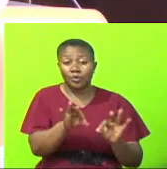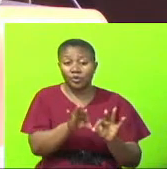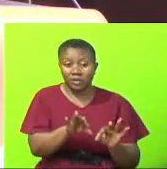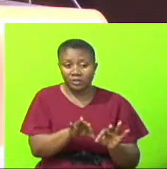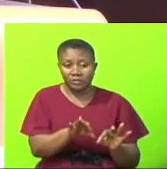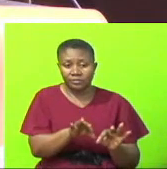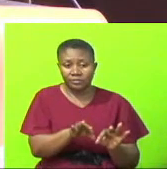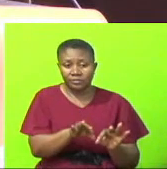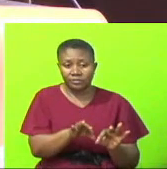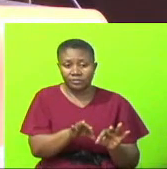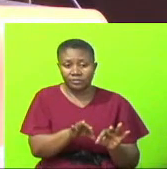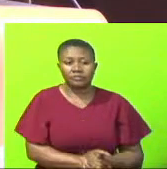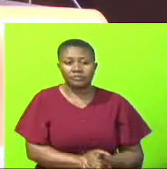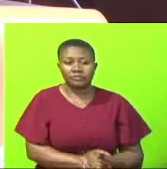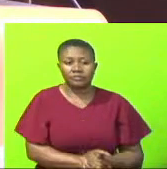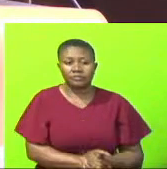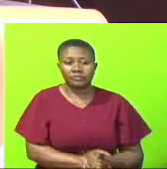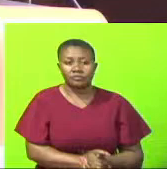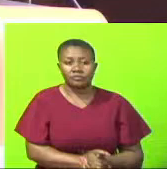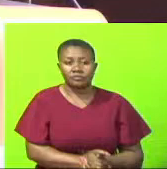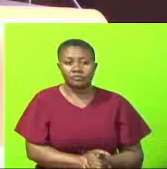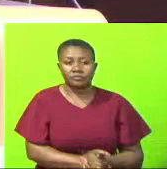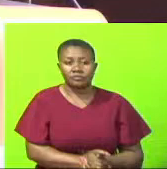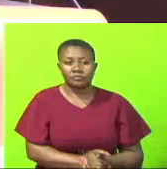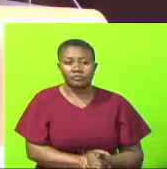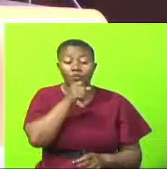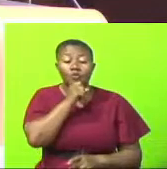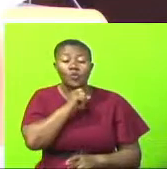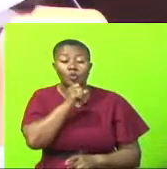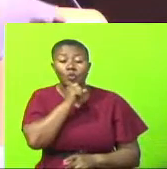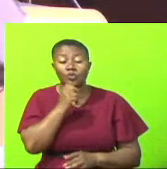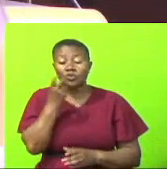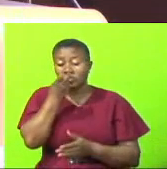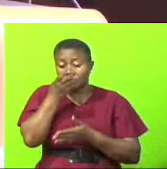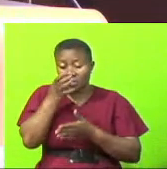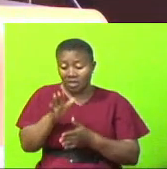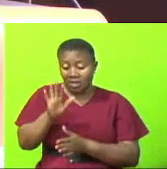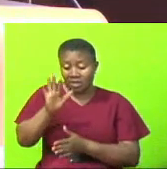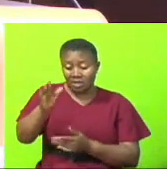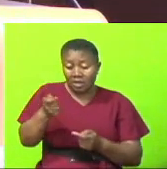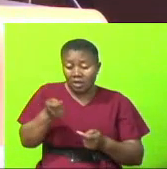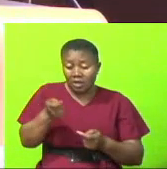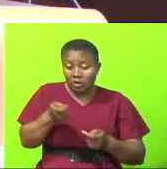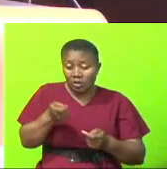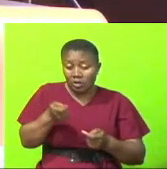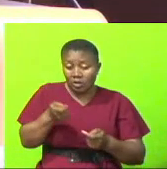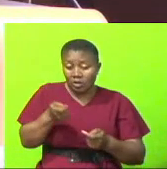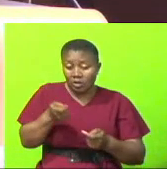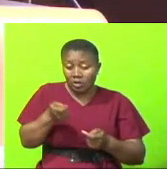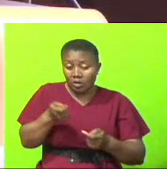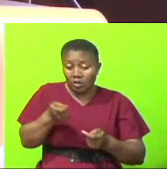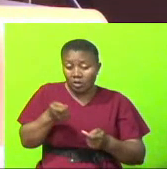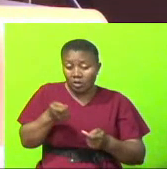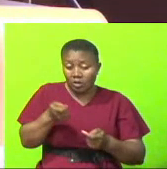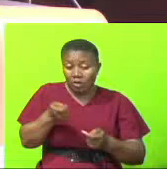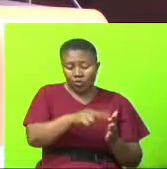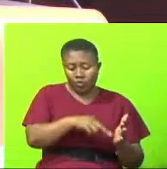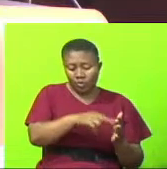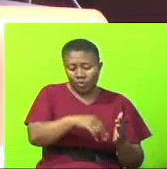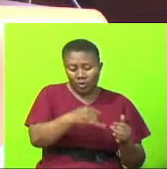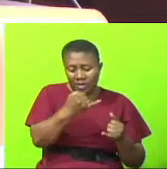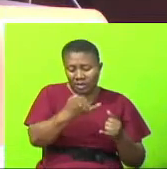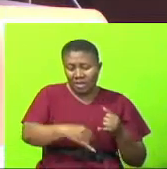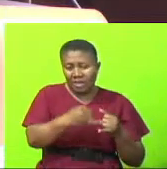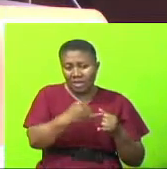end, Professor Mike Okwe's ruling, and I would want to read the last but one column